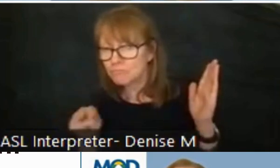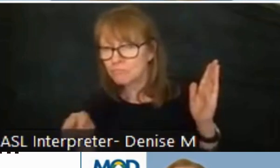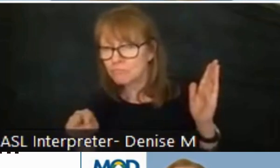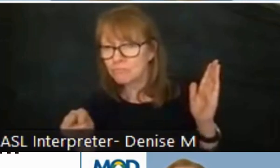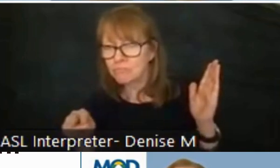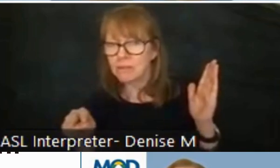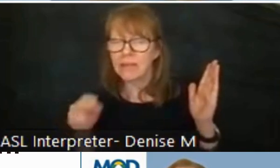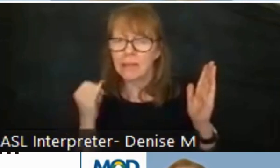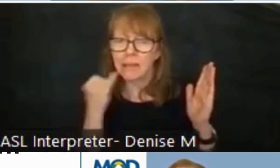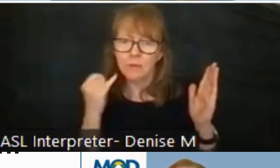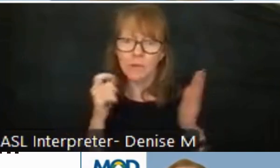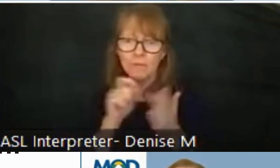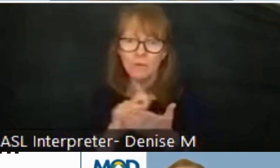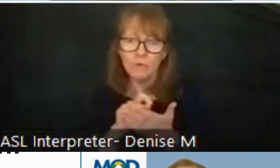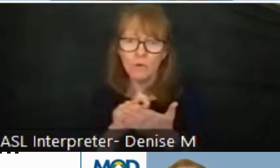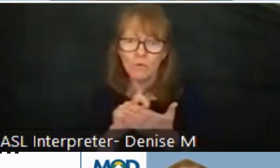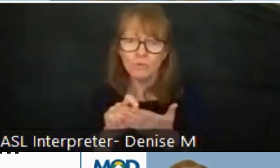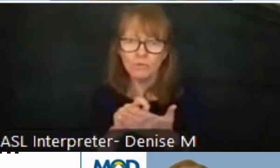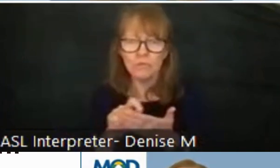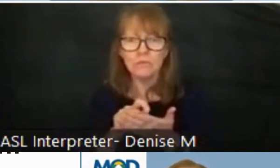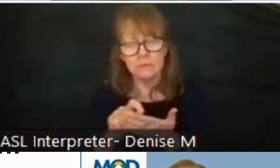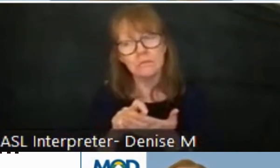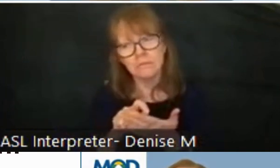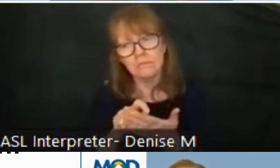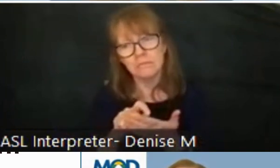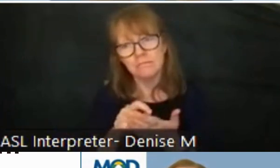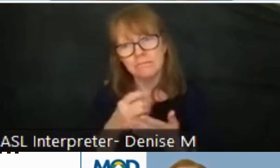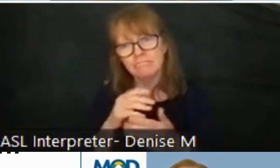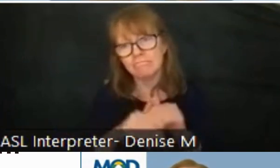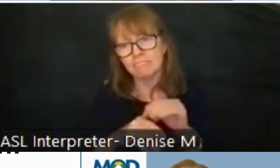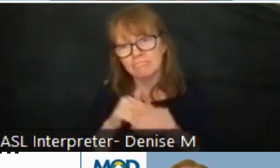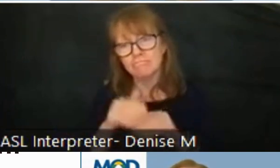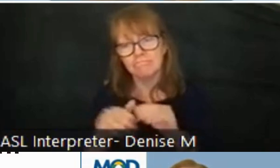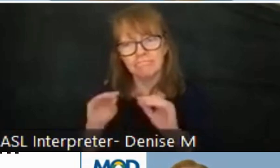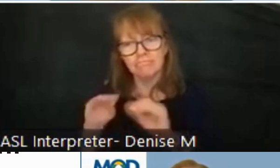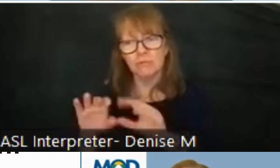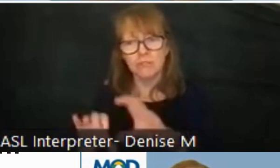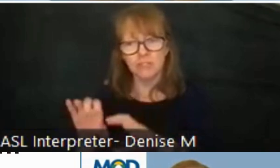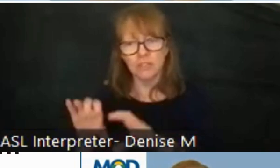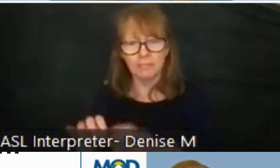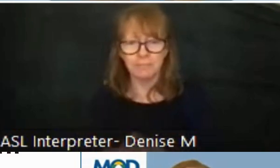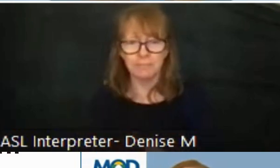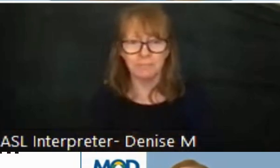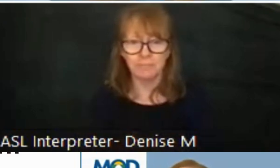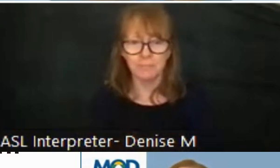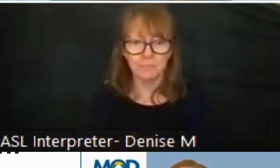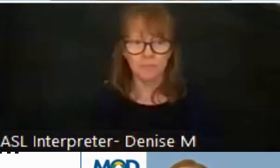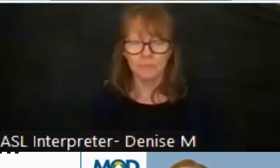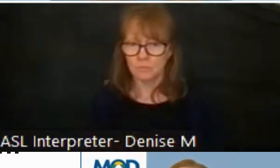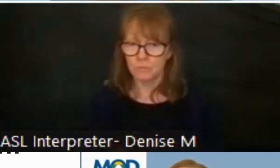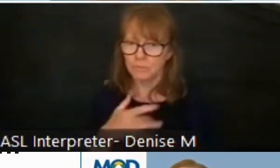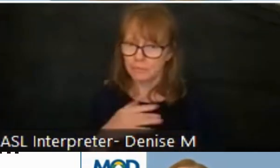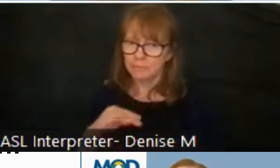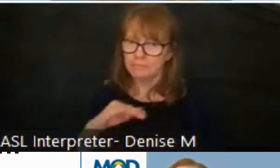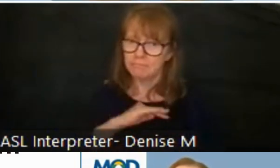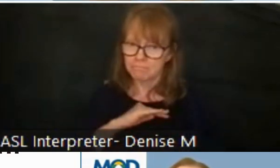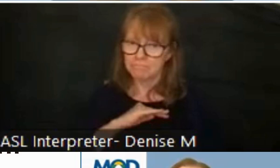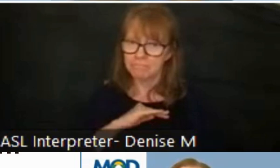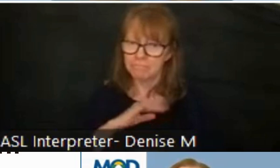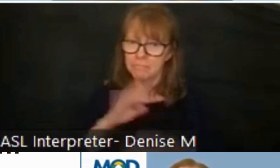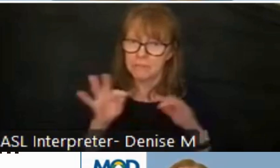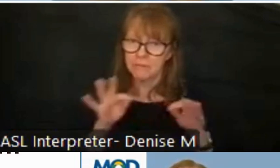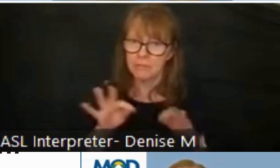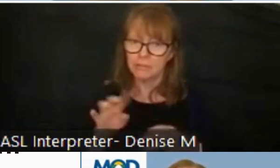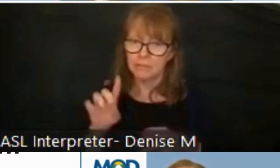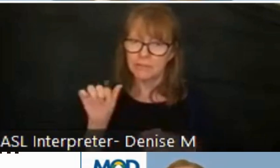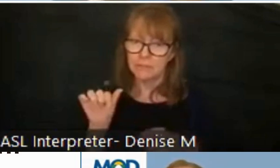free to throw them in the chat. So some things to think about are, did you include that she meets the definition of having a disability?